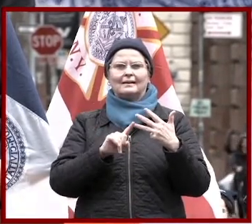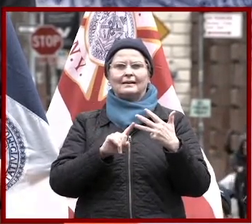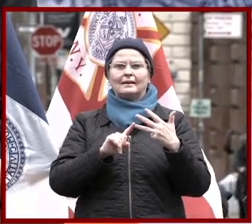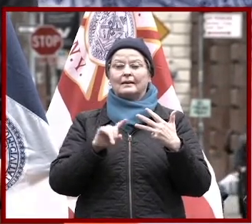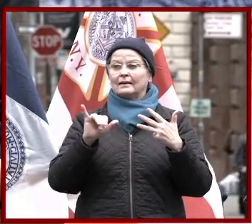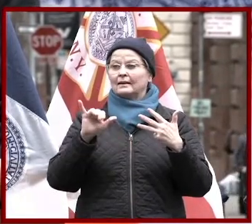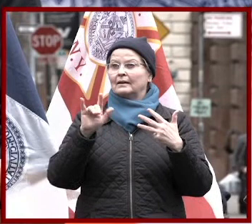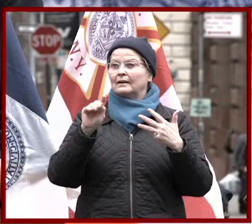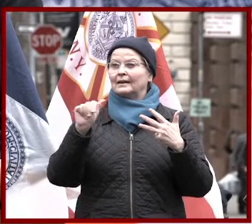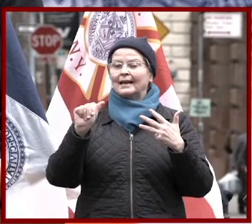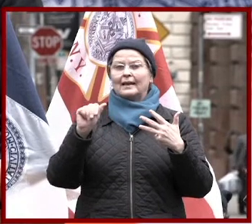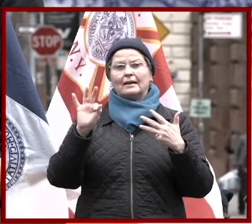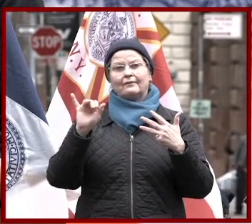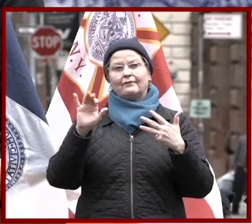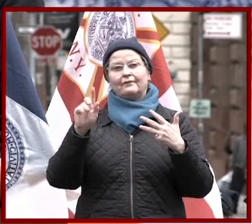And Yetta Fichtenholtz, age 18.